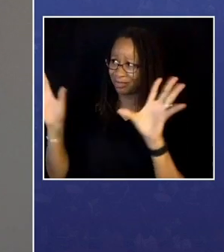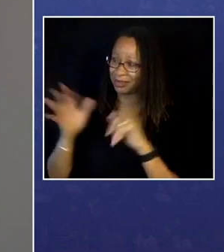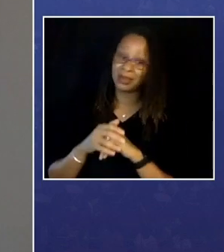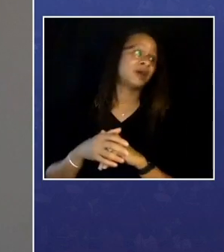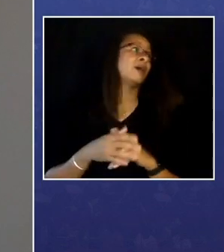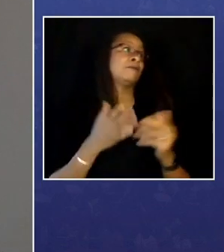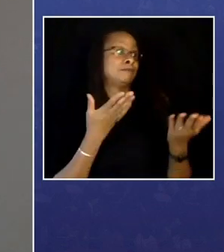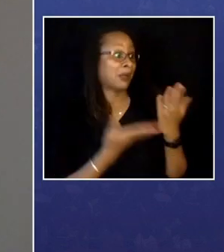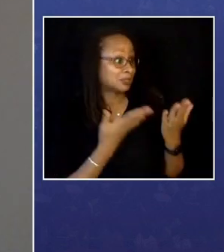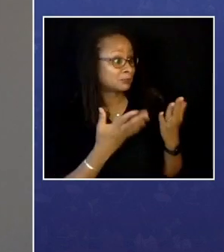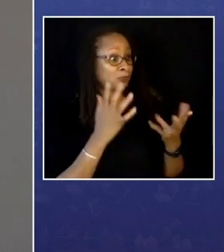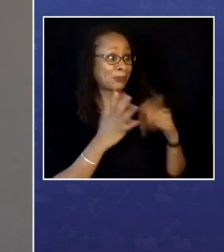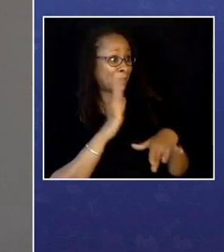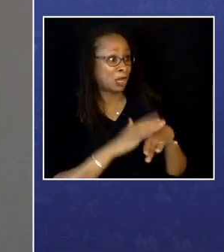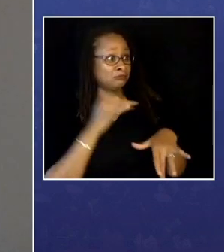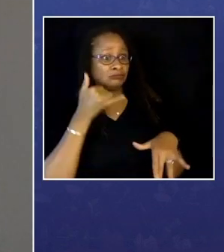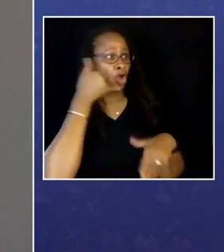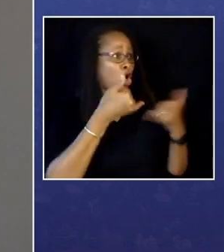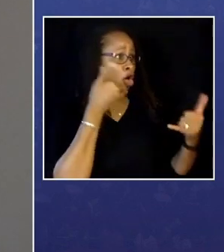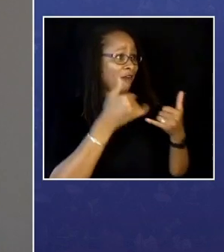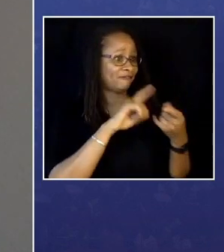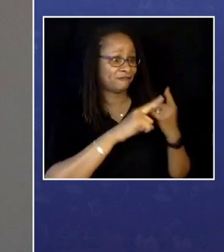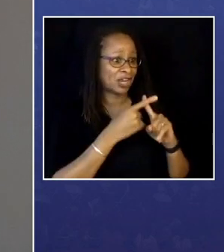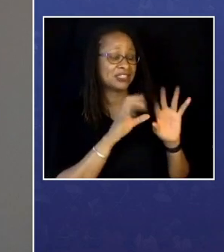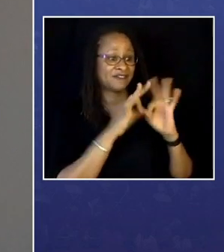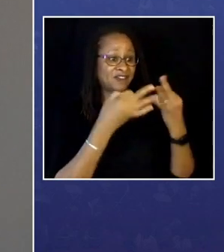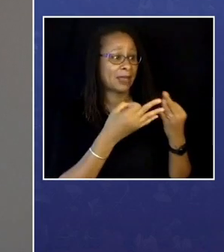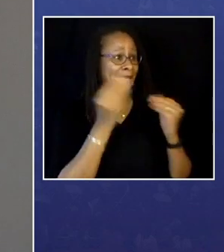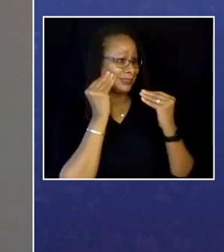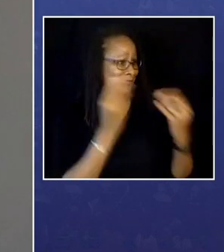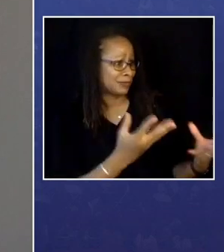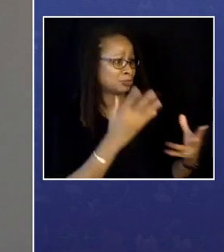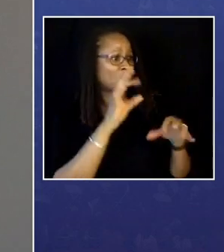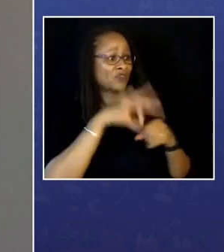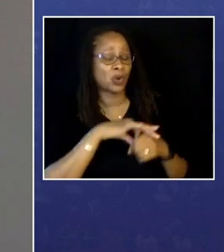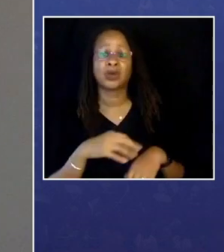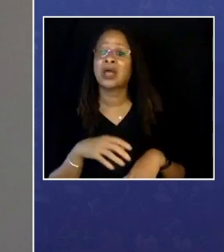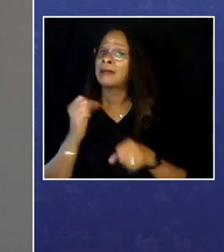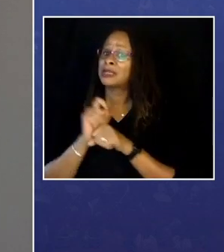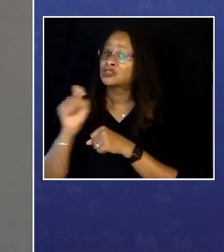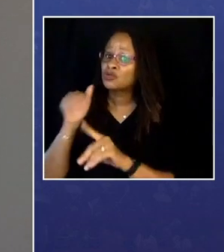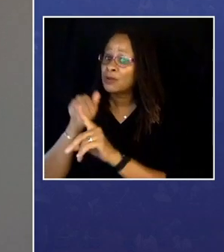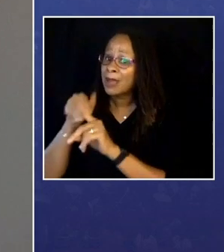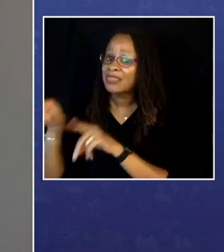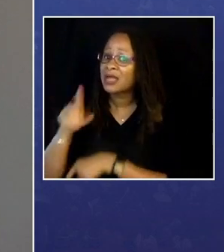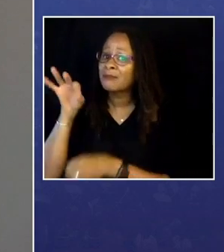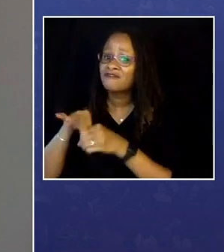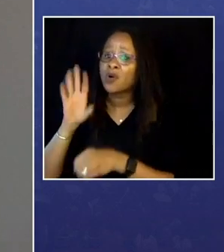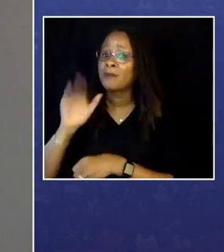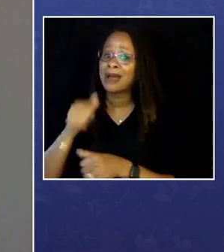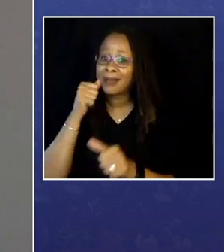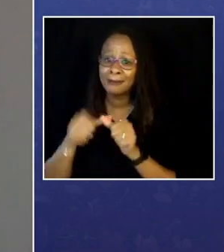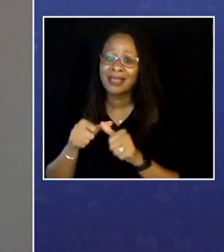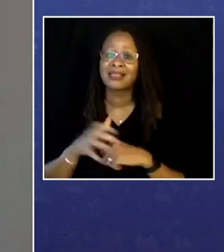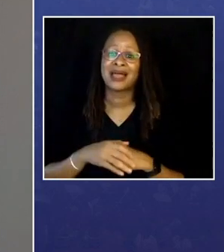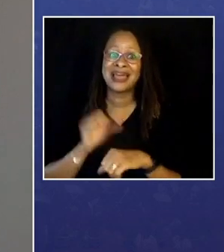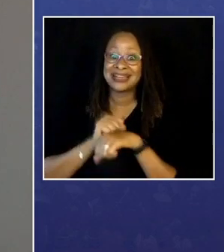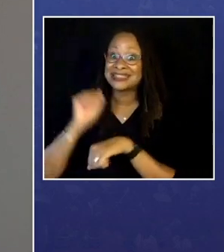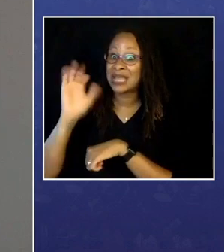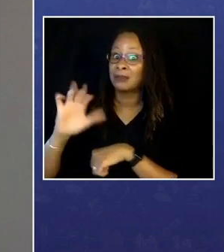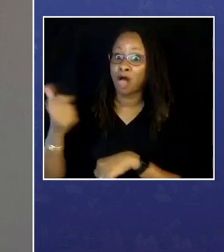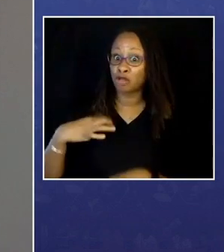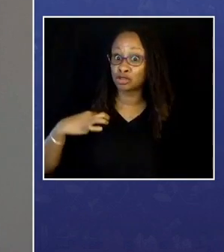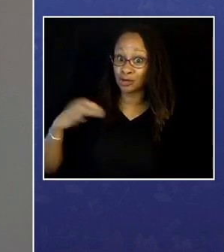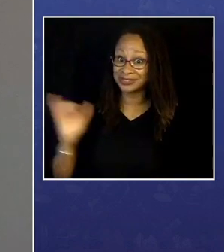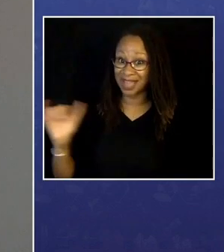Could be. Or just call your friends and family and make sure that Tell they vote. Tell them to vote. Make sure, remind them. Vote by mail, vote Send in them all